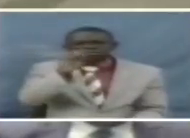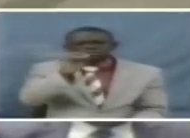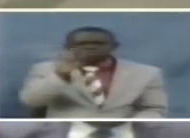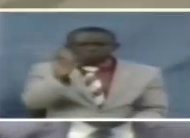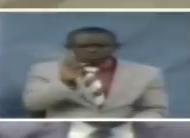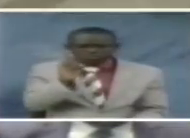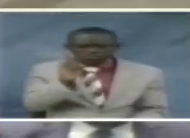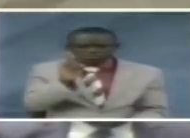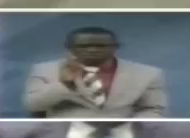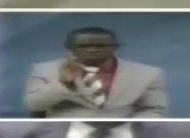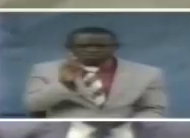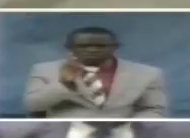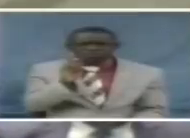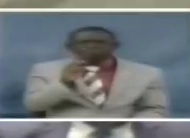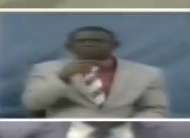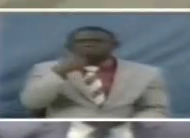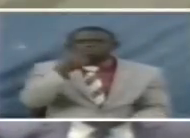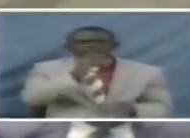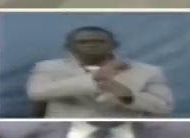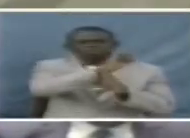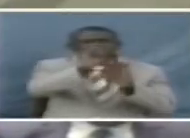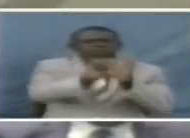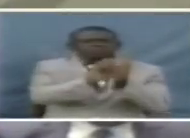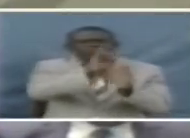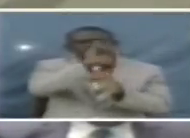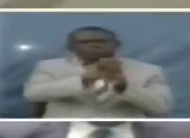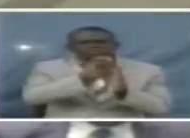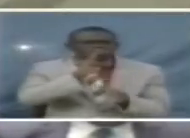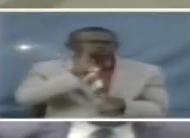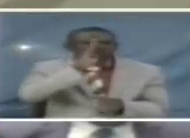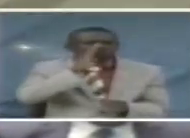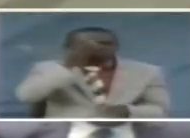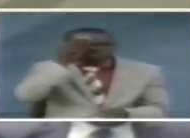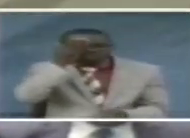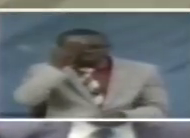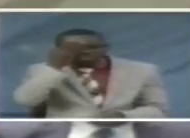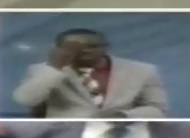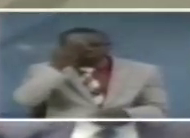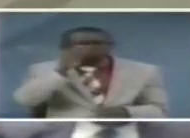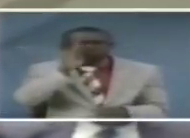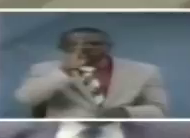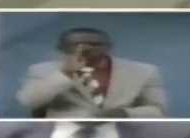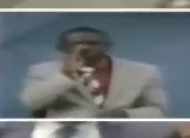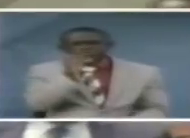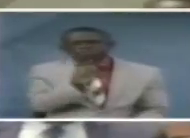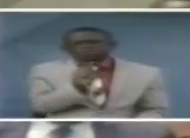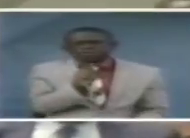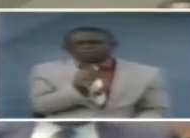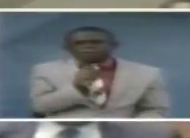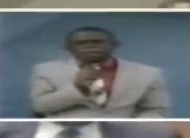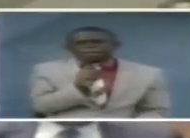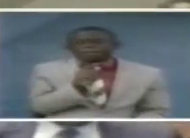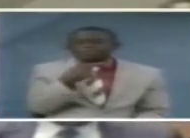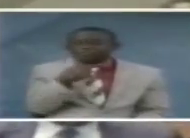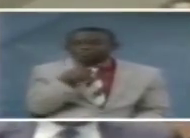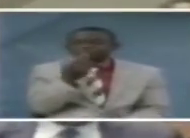heading 2207. Introduce registration of all importers of spirits